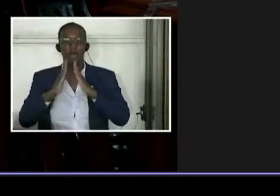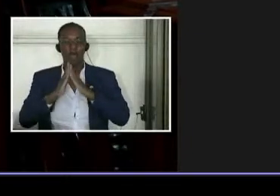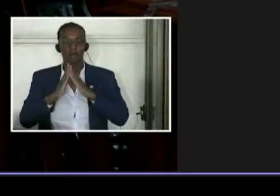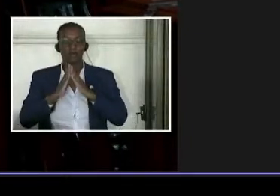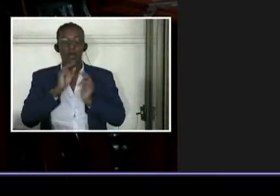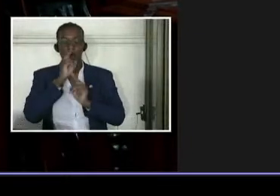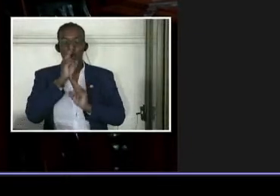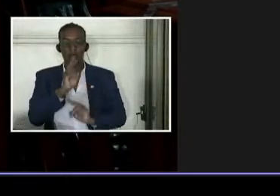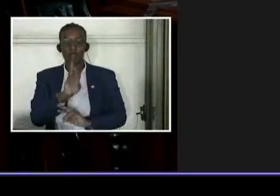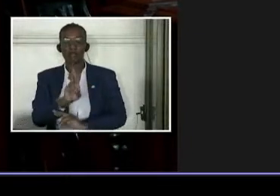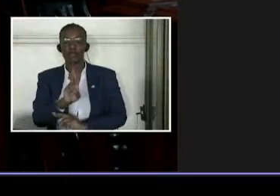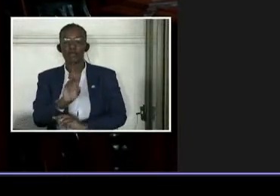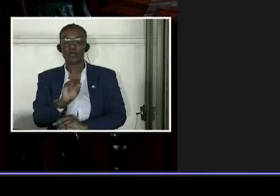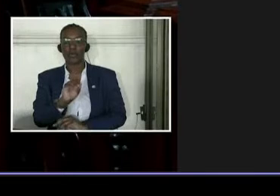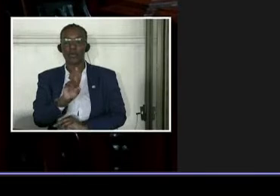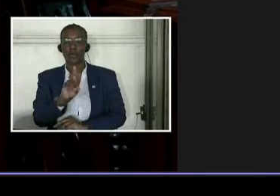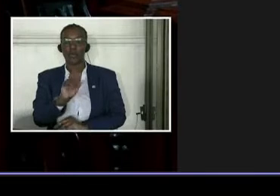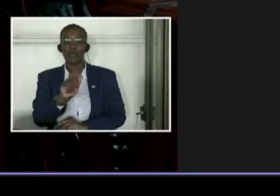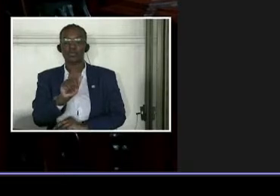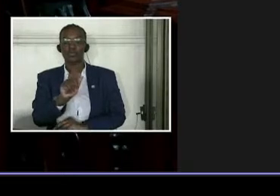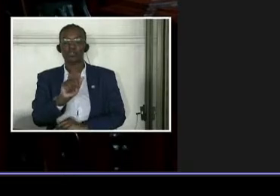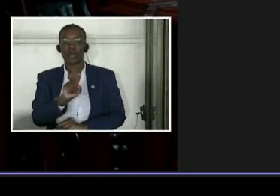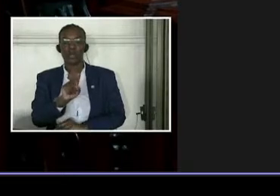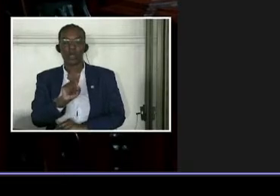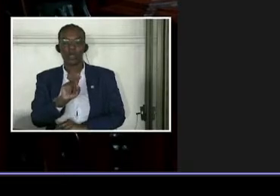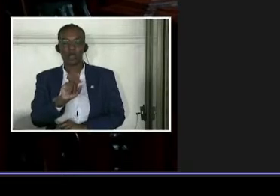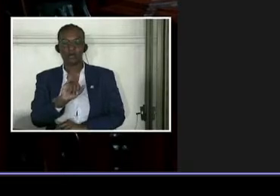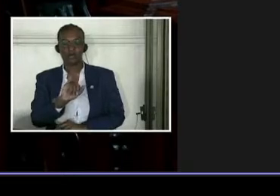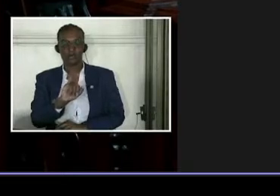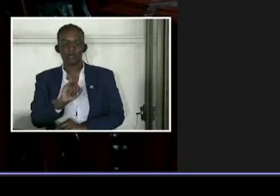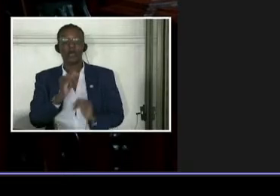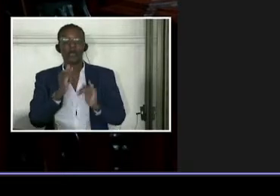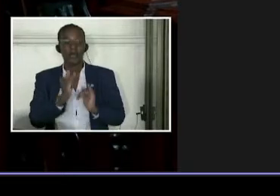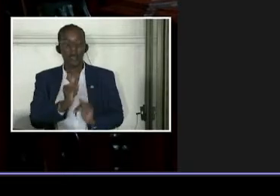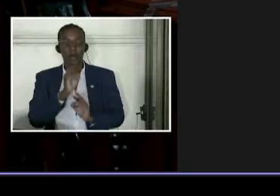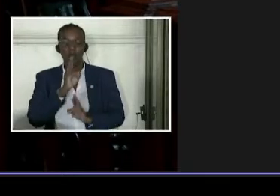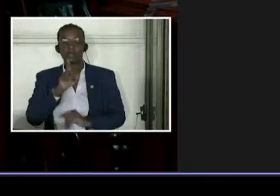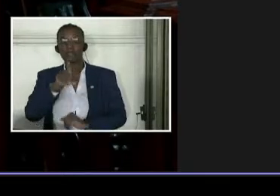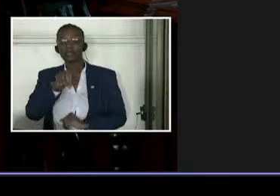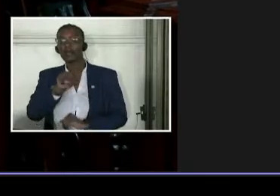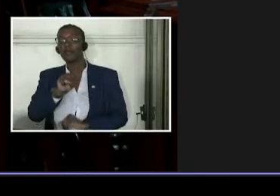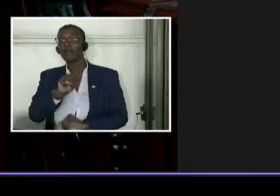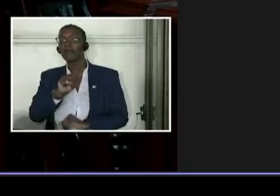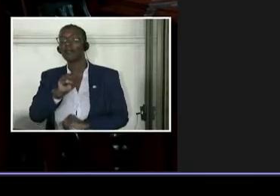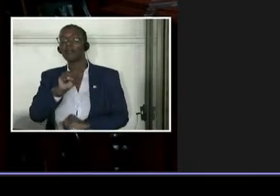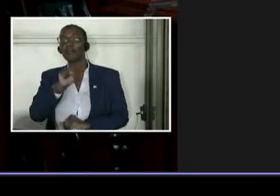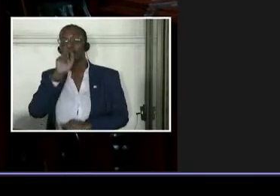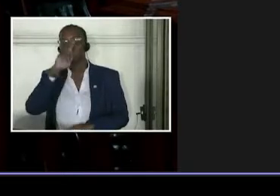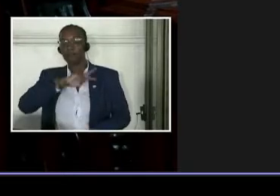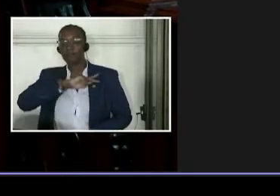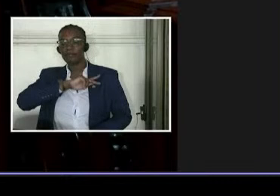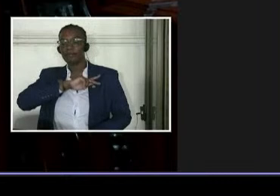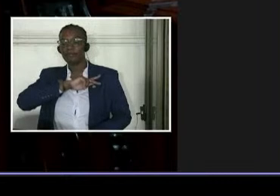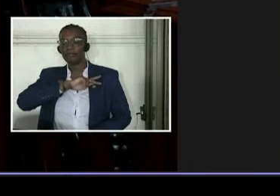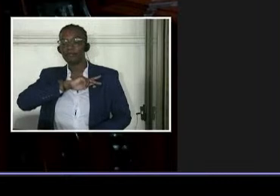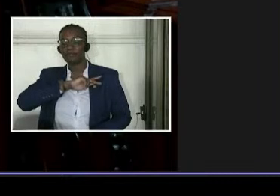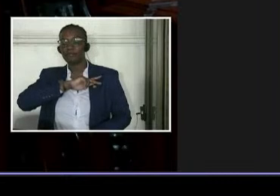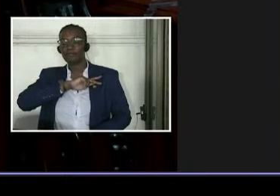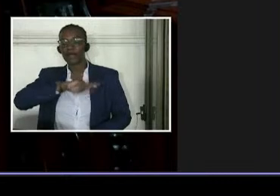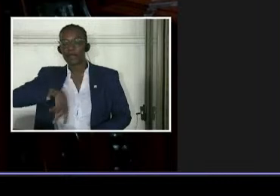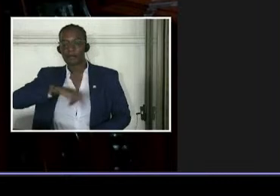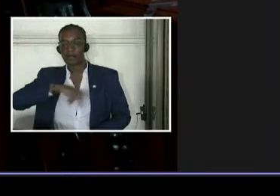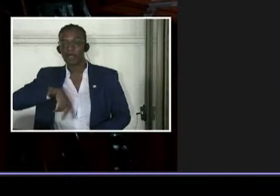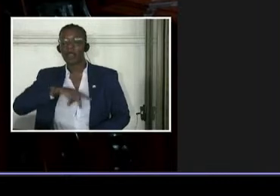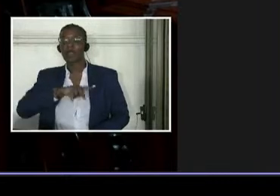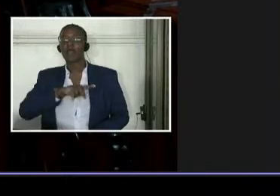Rogers. As announced by the Premier in SOPA, we are conducting an audit in order to evict and criminally